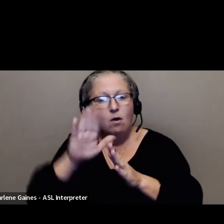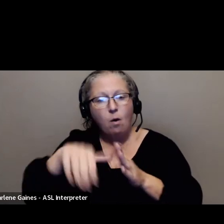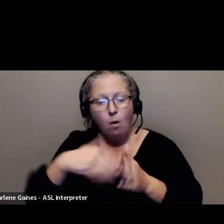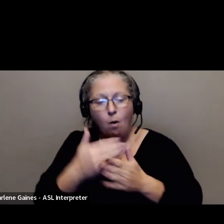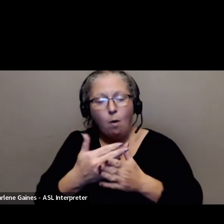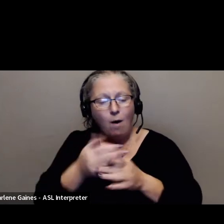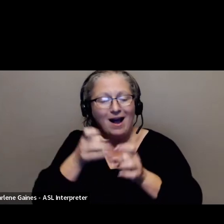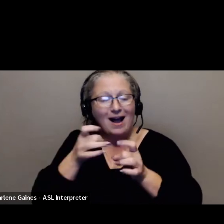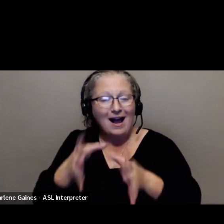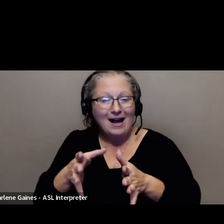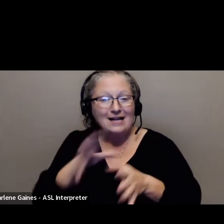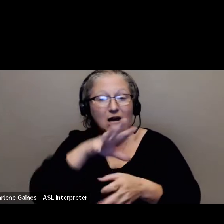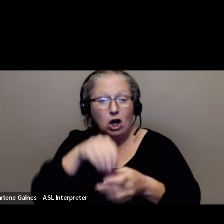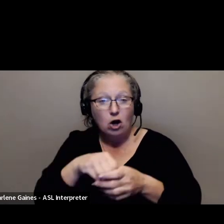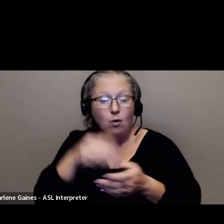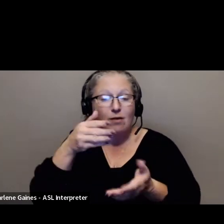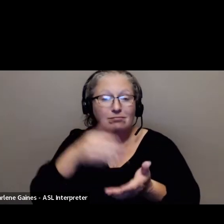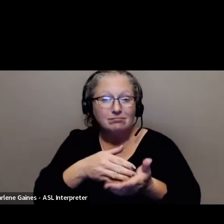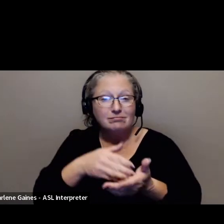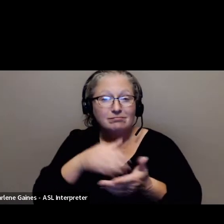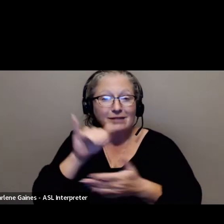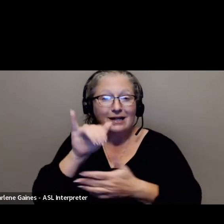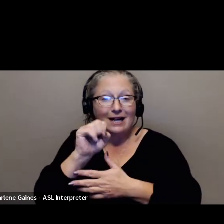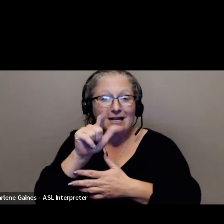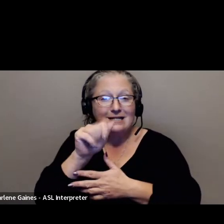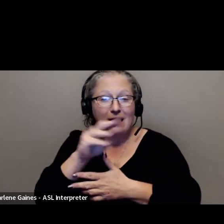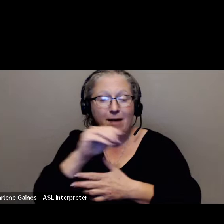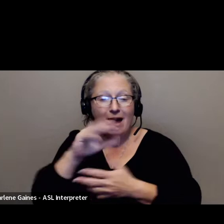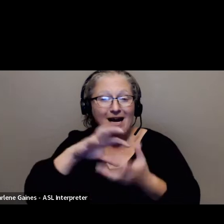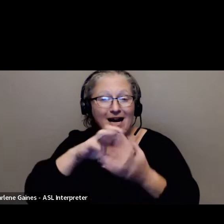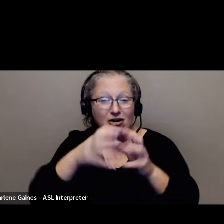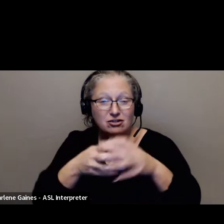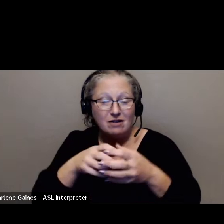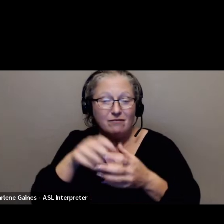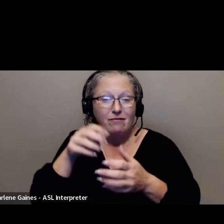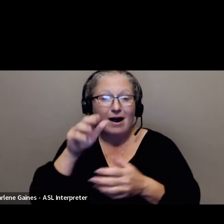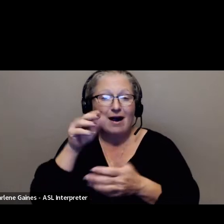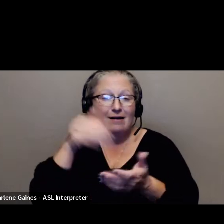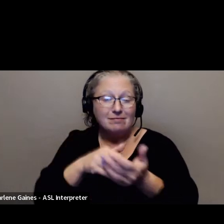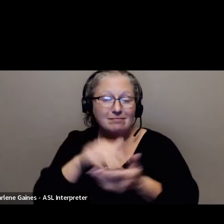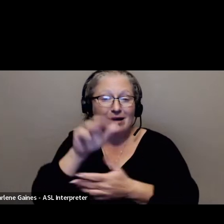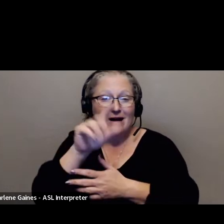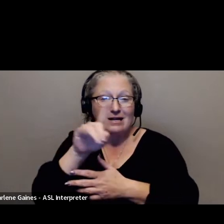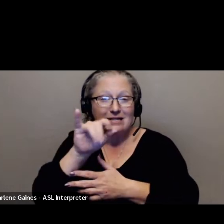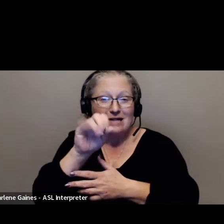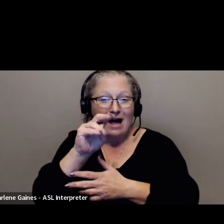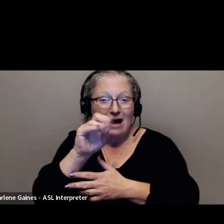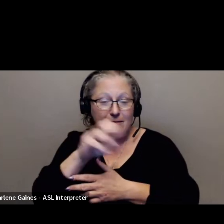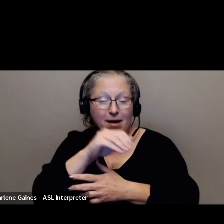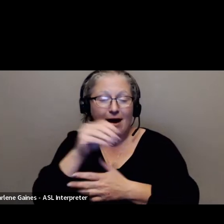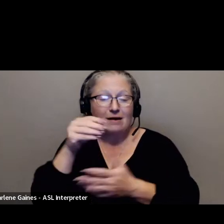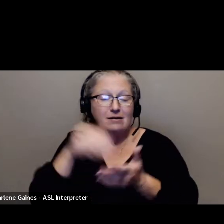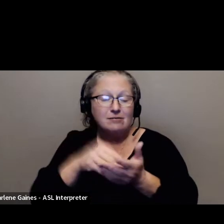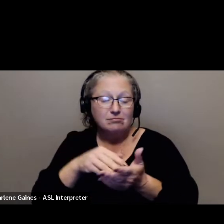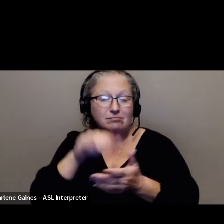of hate, including Islamophobia and the intersection of anti-Zionism and anti-Semitism.